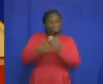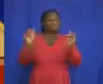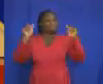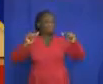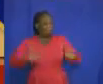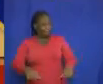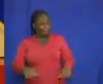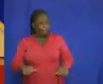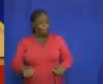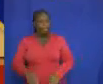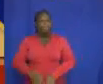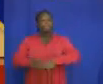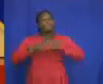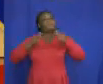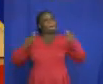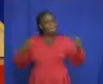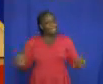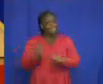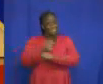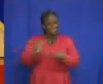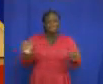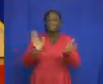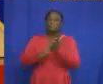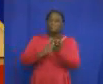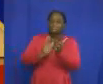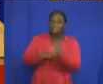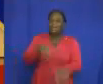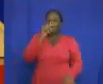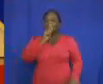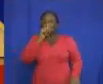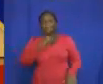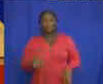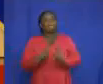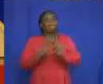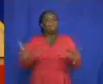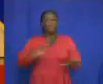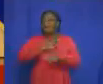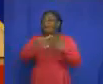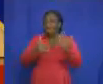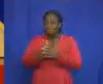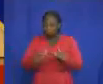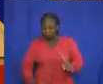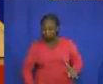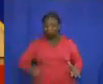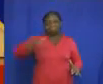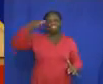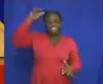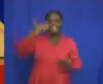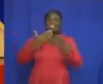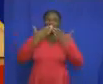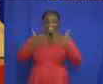to open in safety all schools, private and public, at all levels. And I want to thank